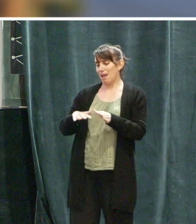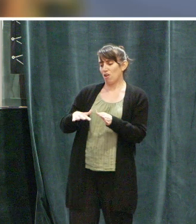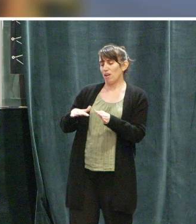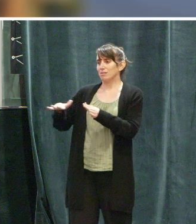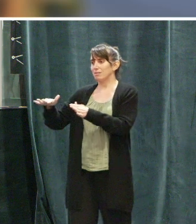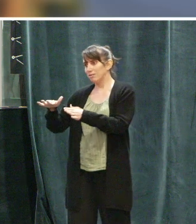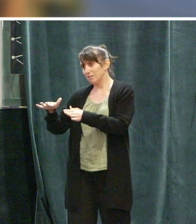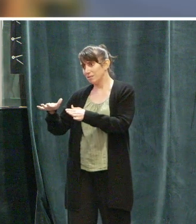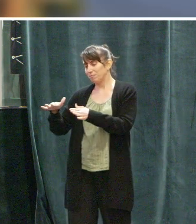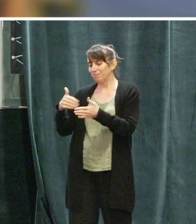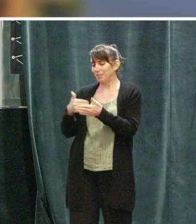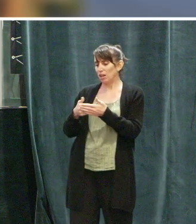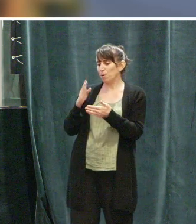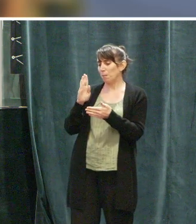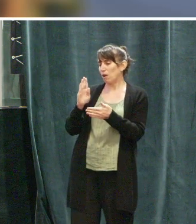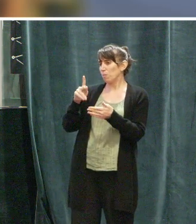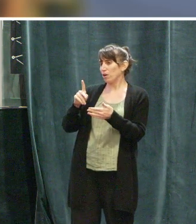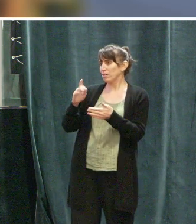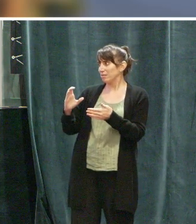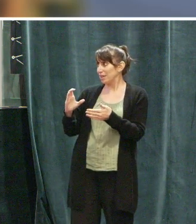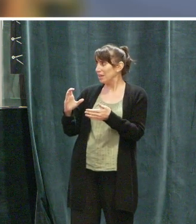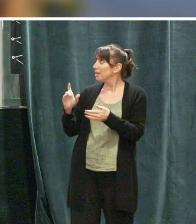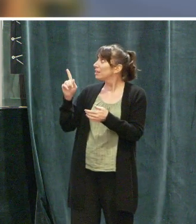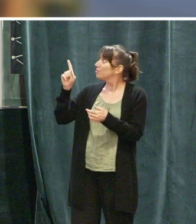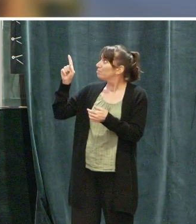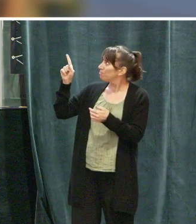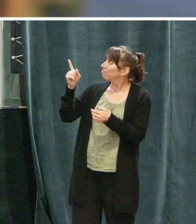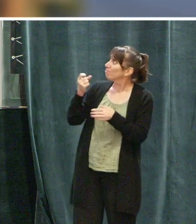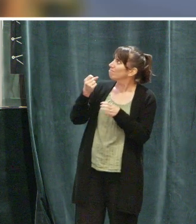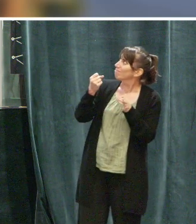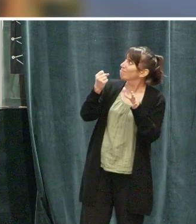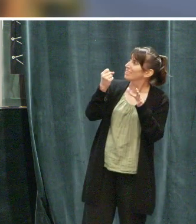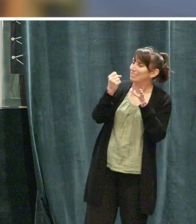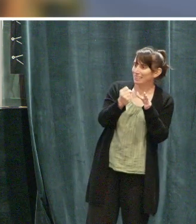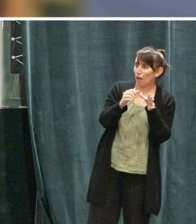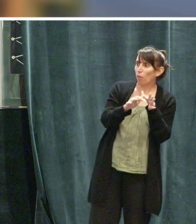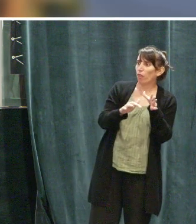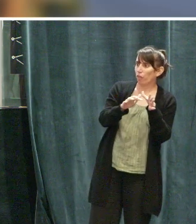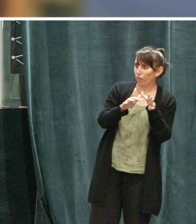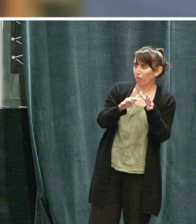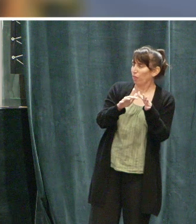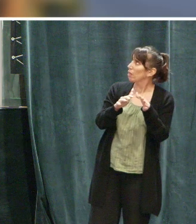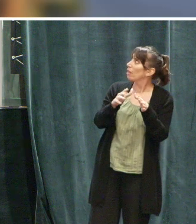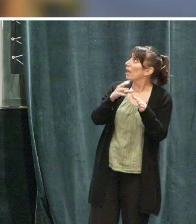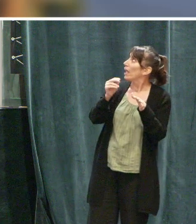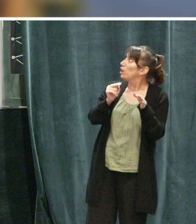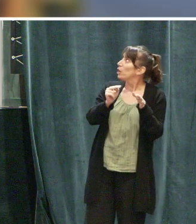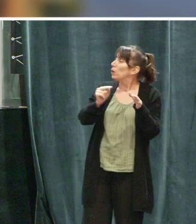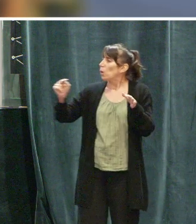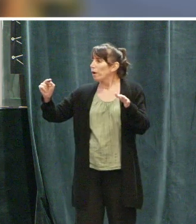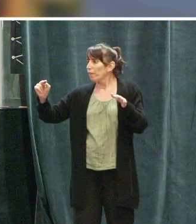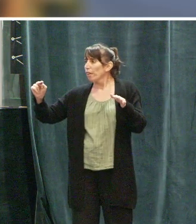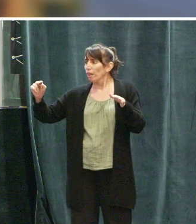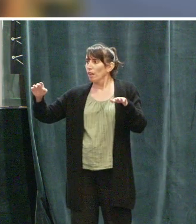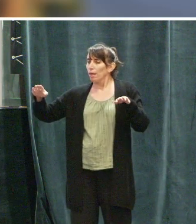or within or adjacent to Battery Park City are at the south around the Pier A area and at the north up